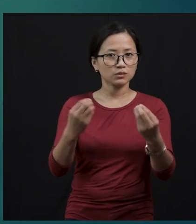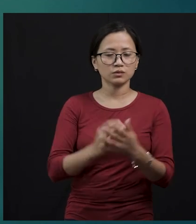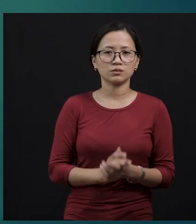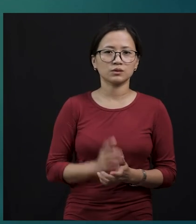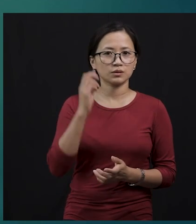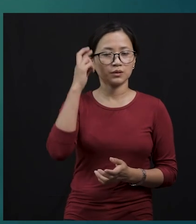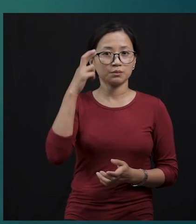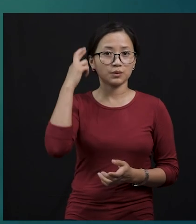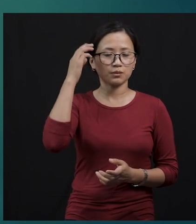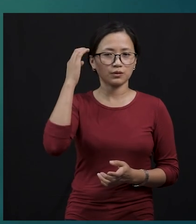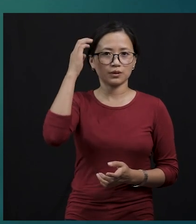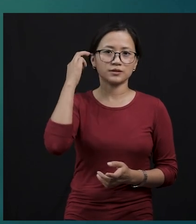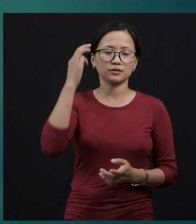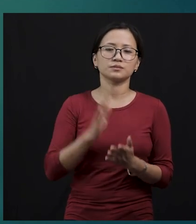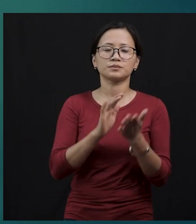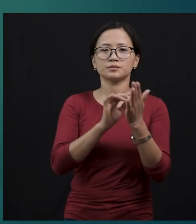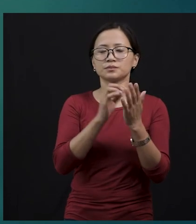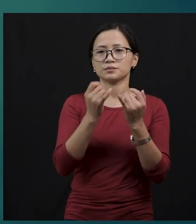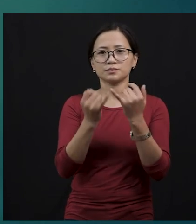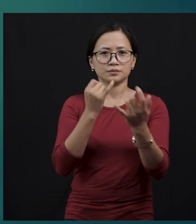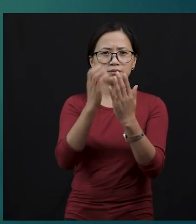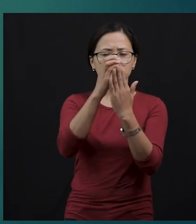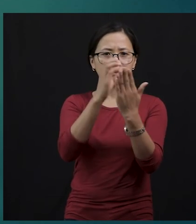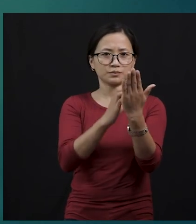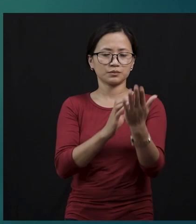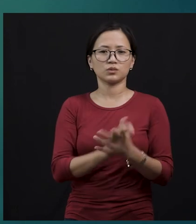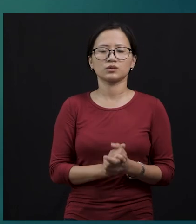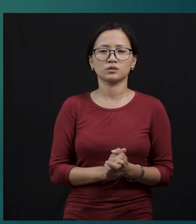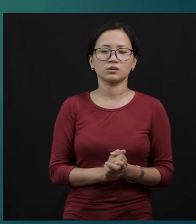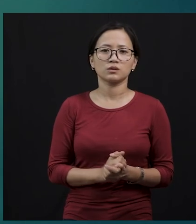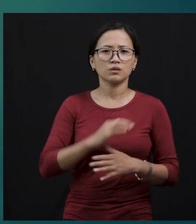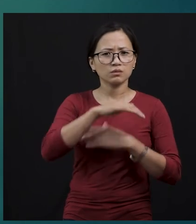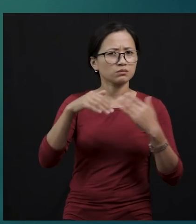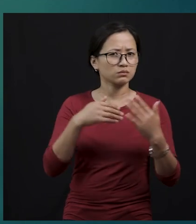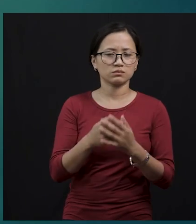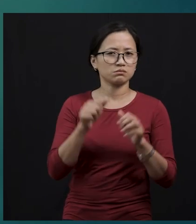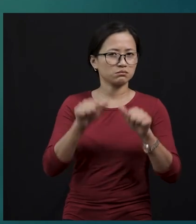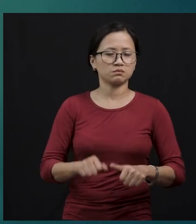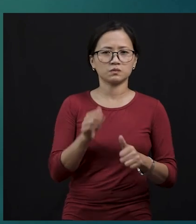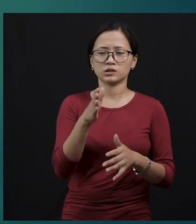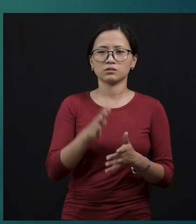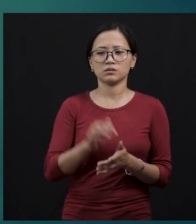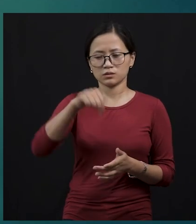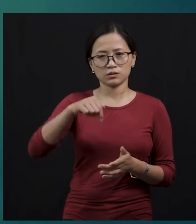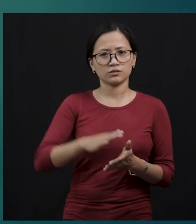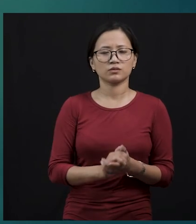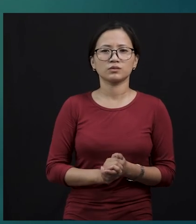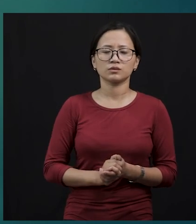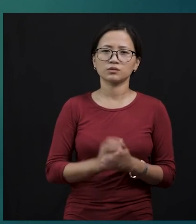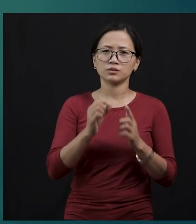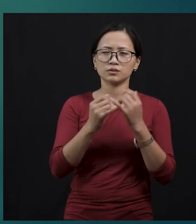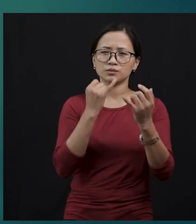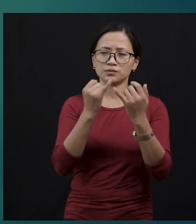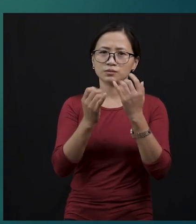to also memorize the poem, okay? In your higher classes, you will not be able to memorize all these things. But now this is a very beautiful